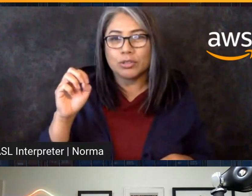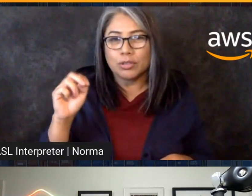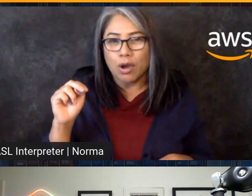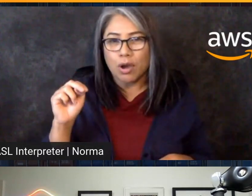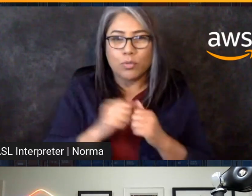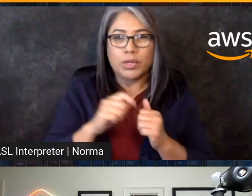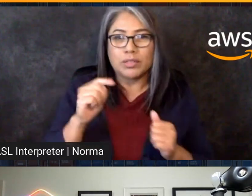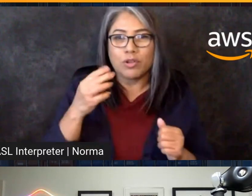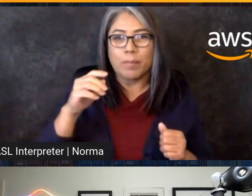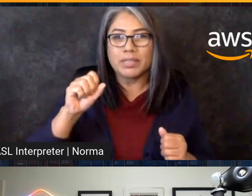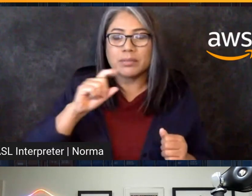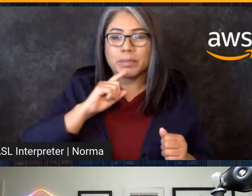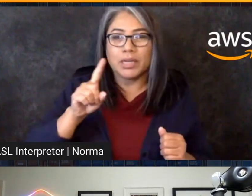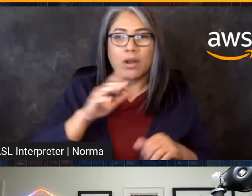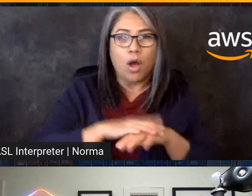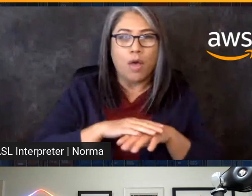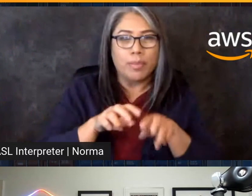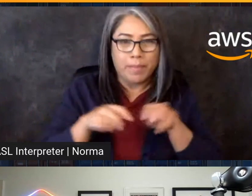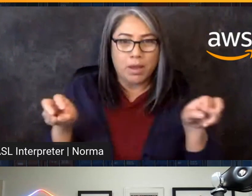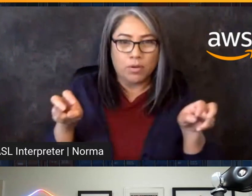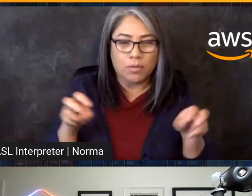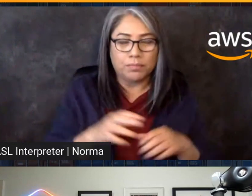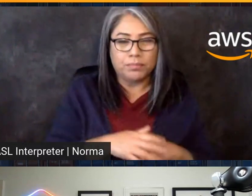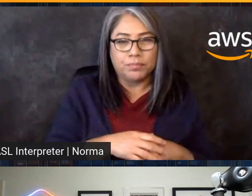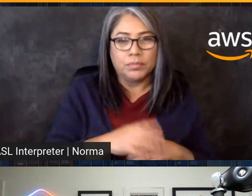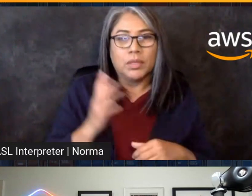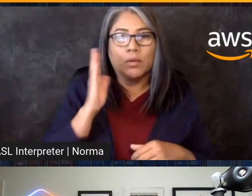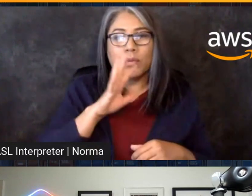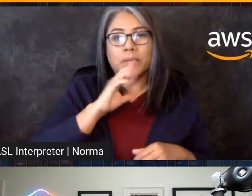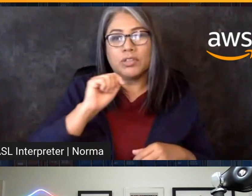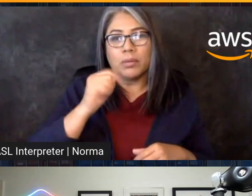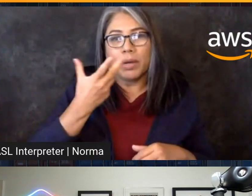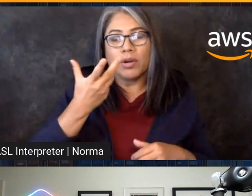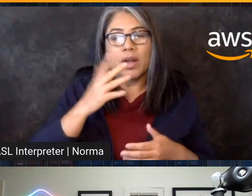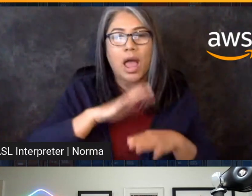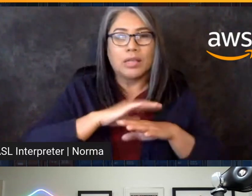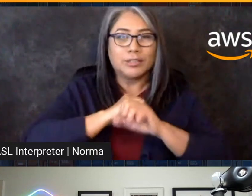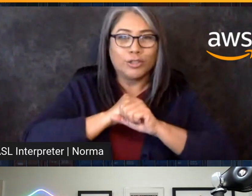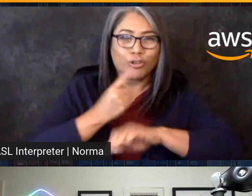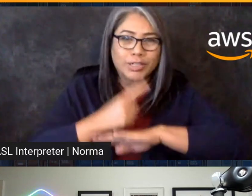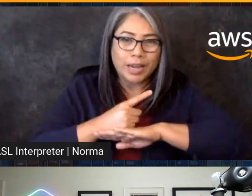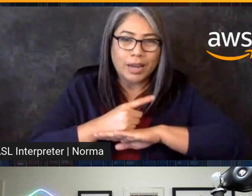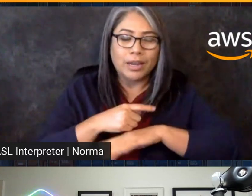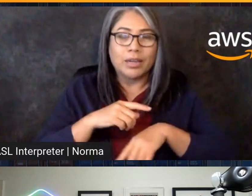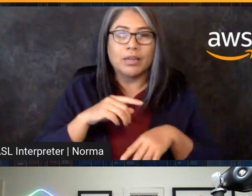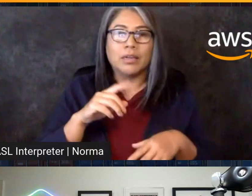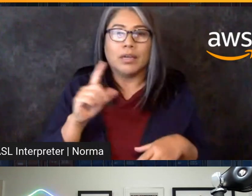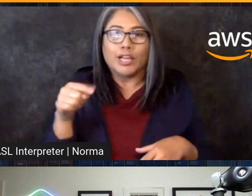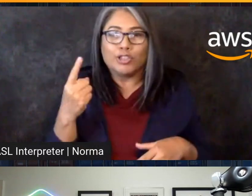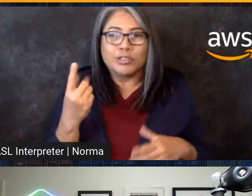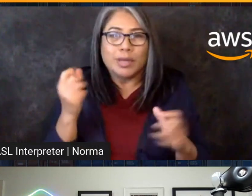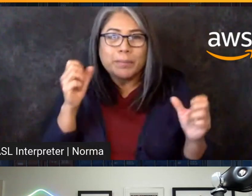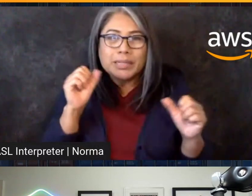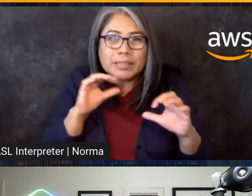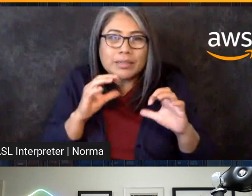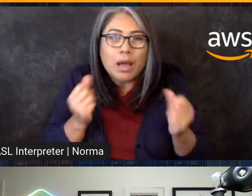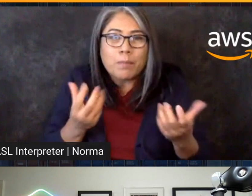the panel. And we're going to be talking about it at Security Day. There's just, it's just amazing how much context we have. And now